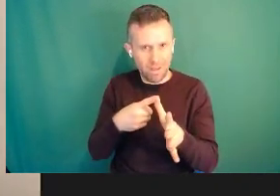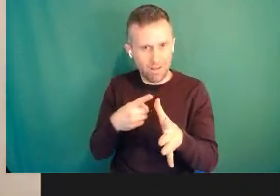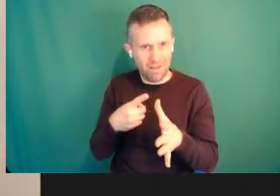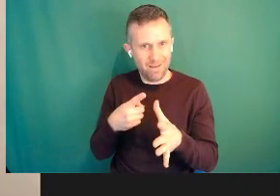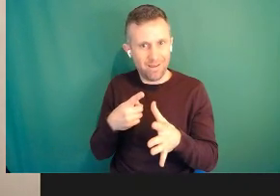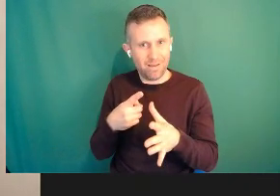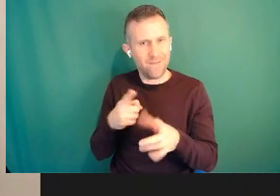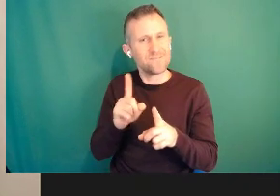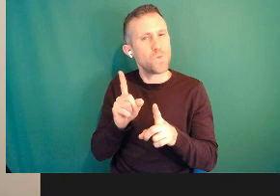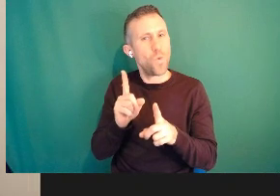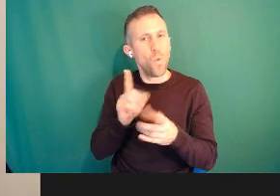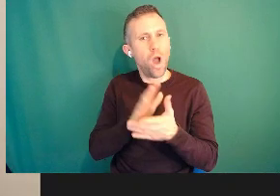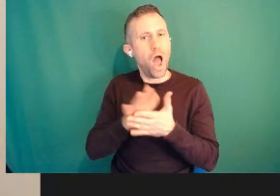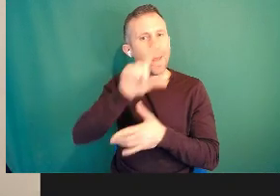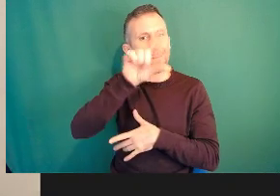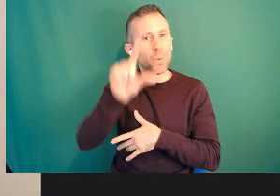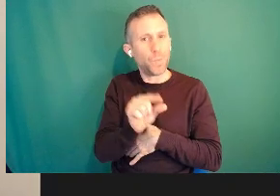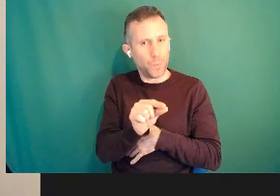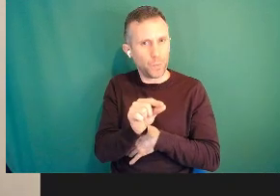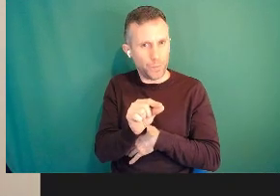there any other questions?